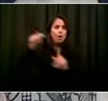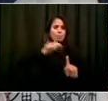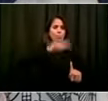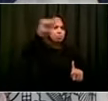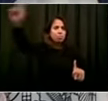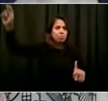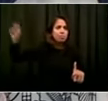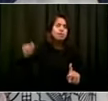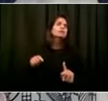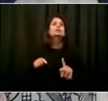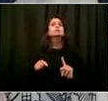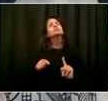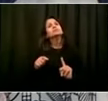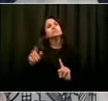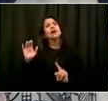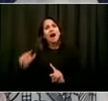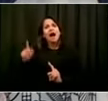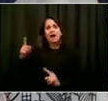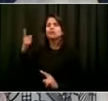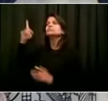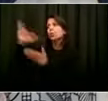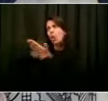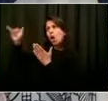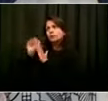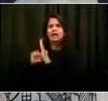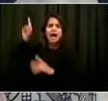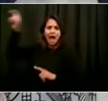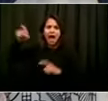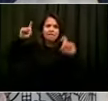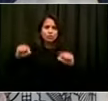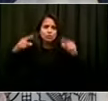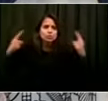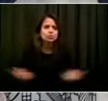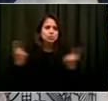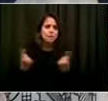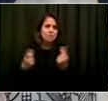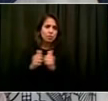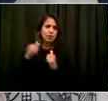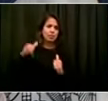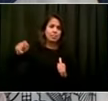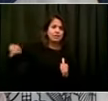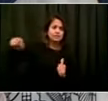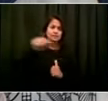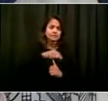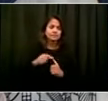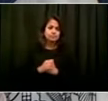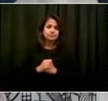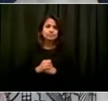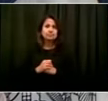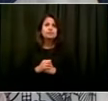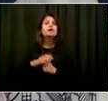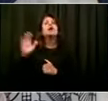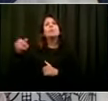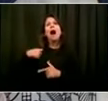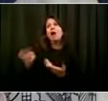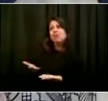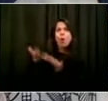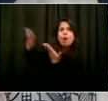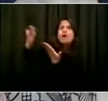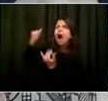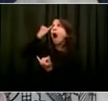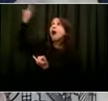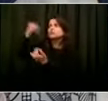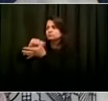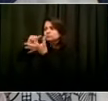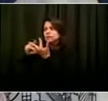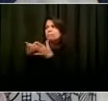will certainly follow any guidance the state gives. The one thing I would say is what we cannot afford to do is delay. The data is